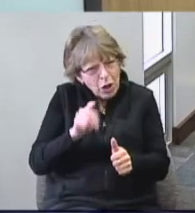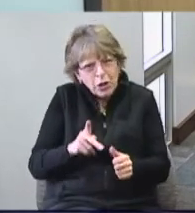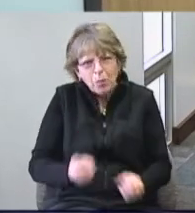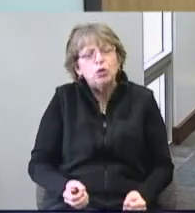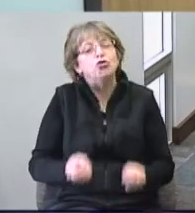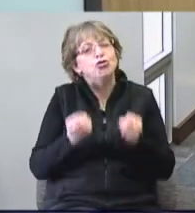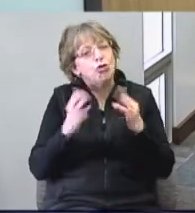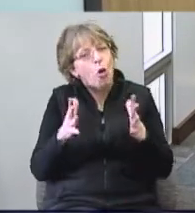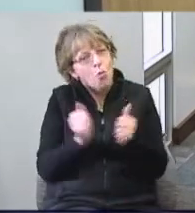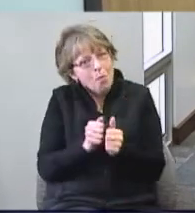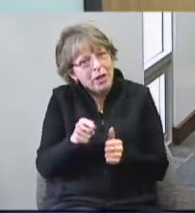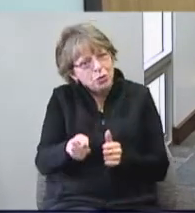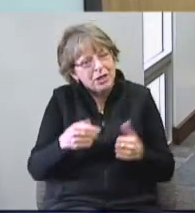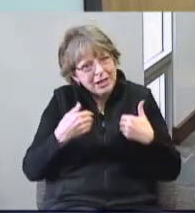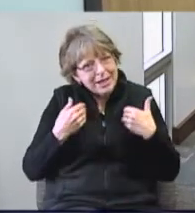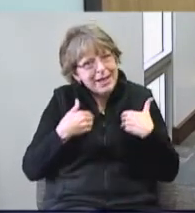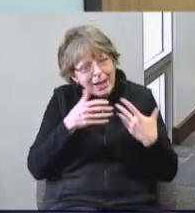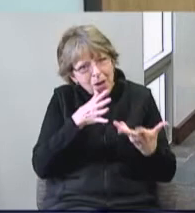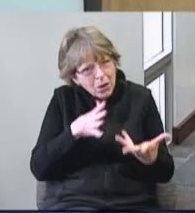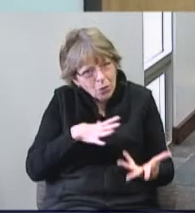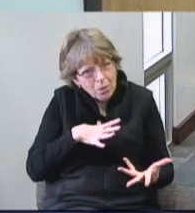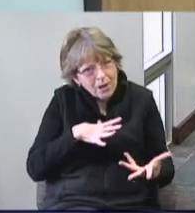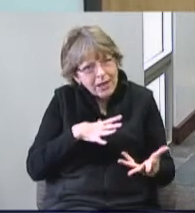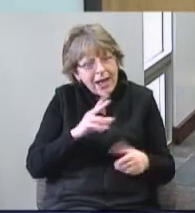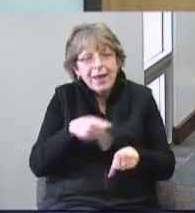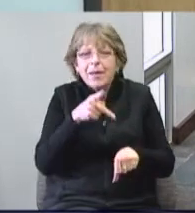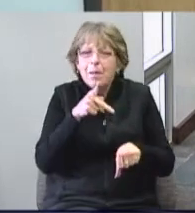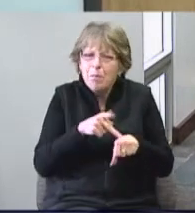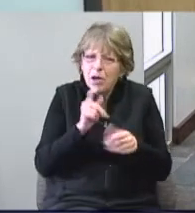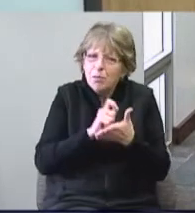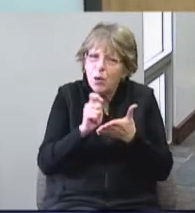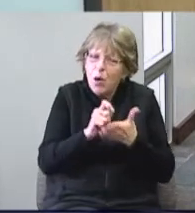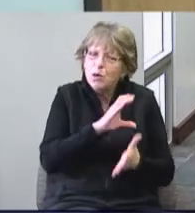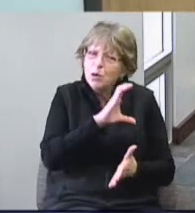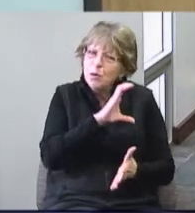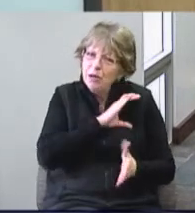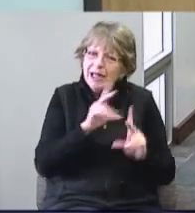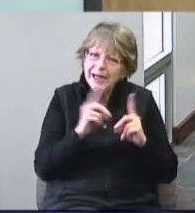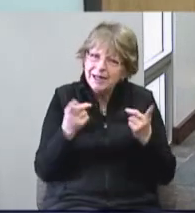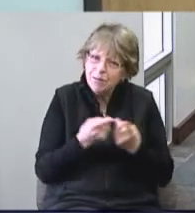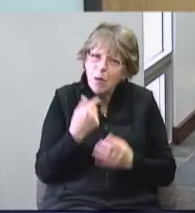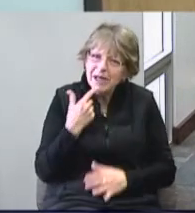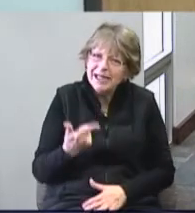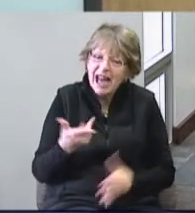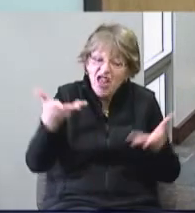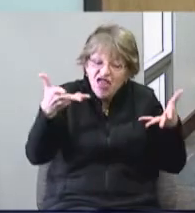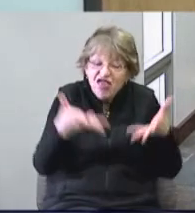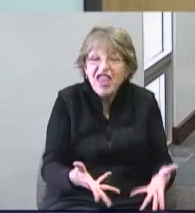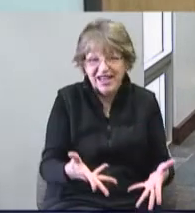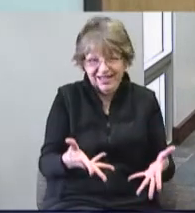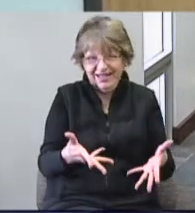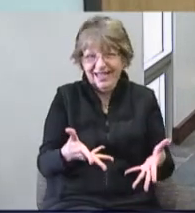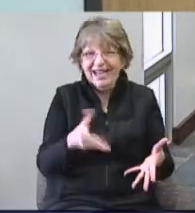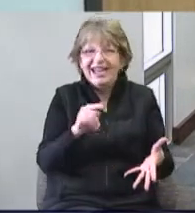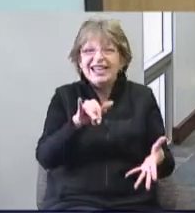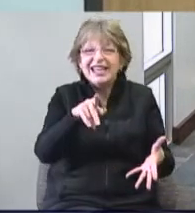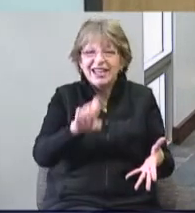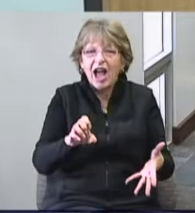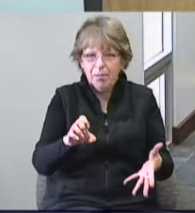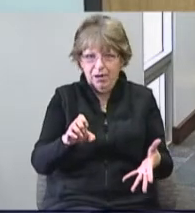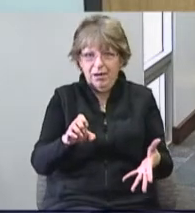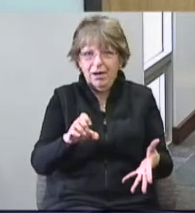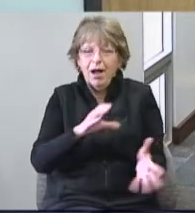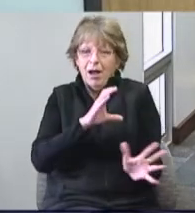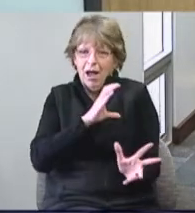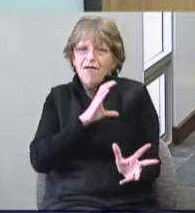lady that the principal of the school wrote to the police department and says, "This is the kind of officer we need. This is someone who represents